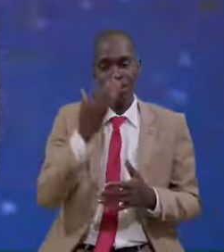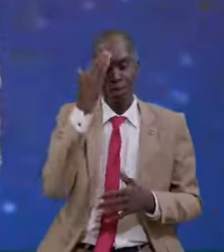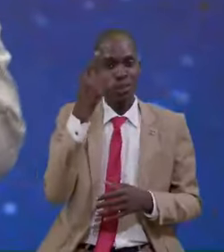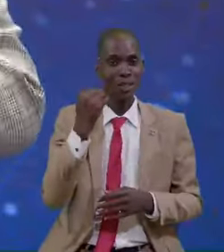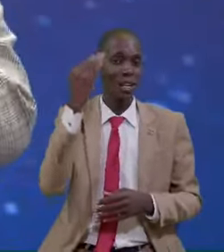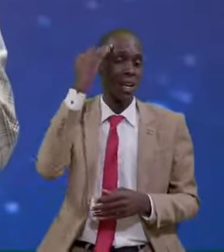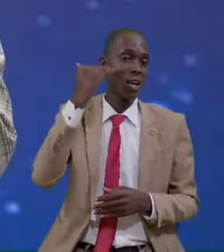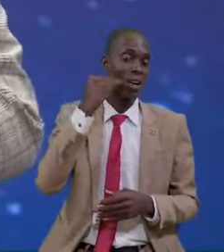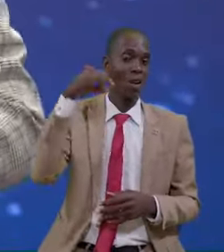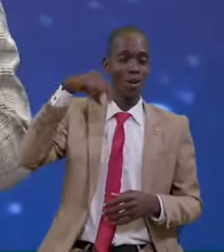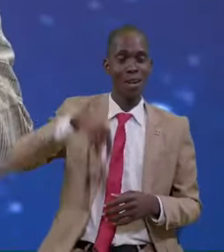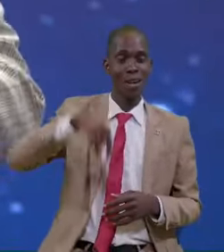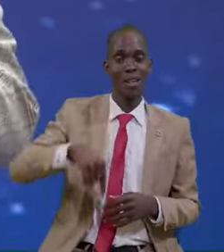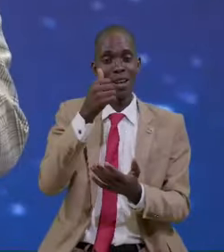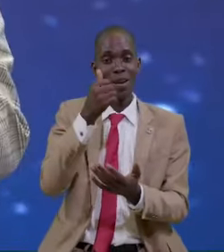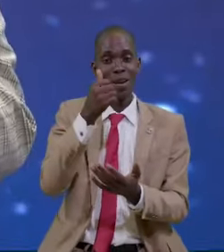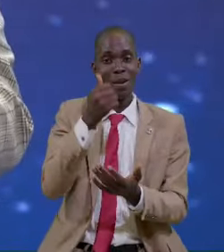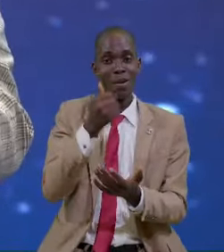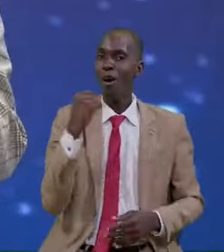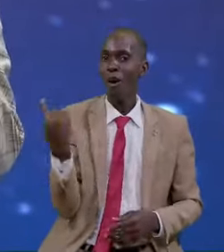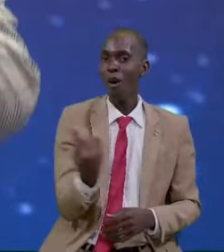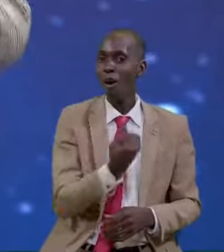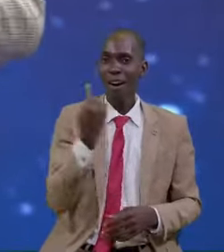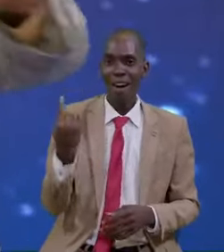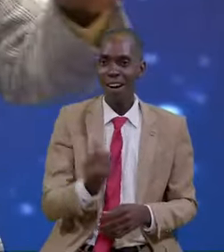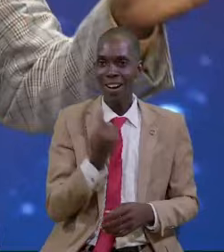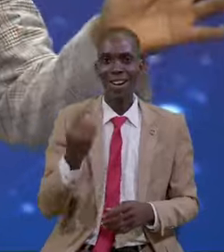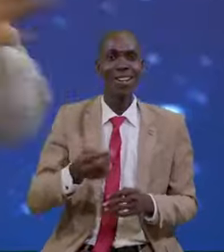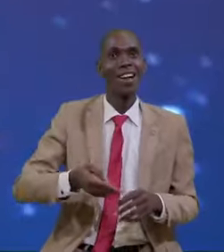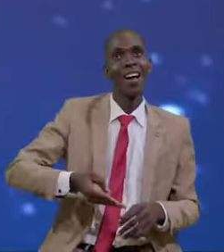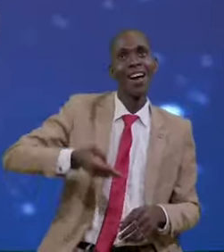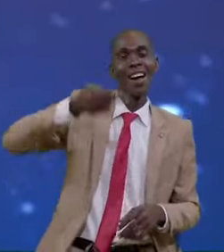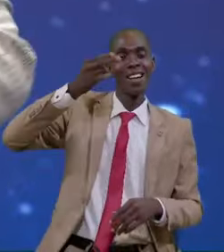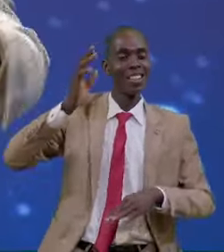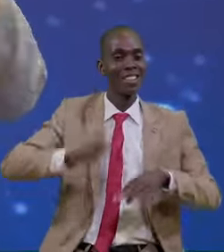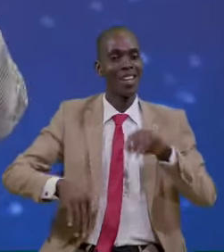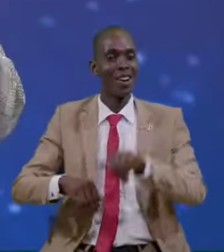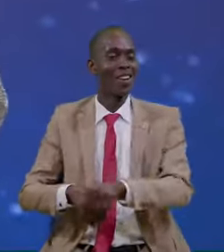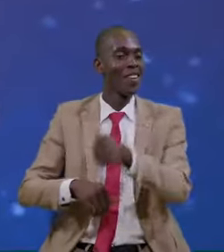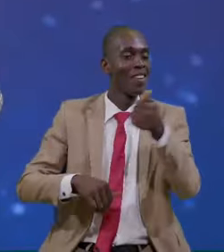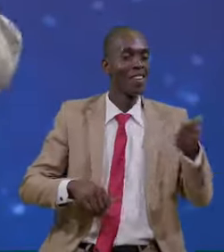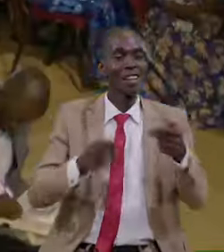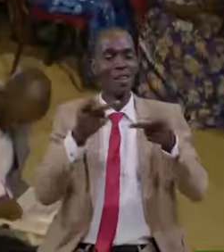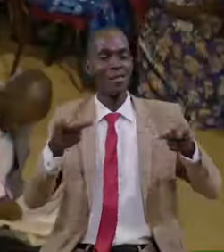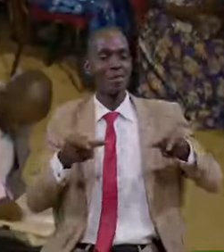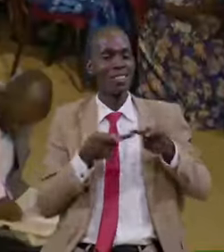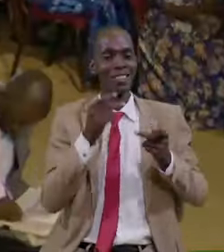the headquarters, amen, is always heads and shoulders above all the rest of the